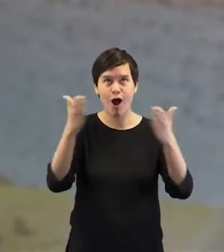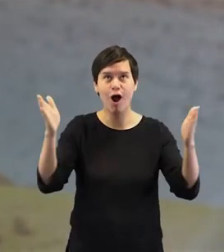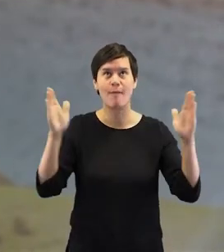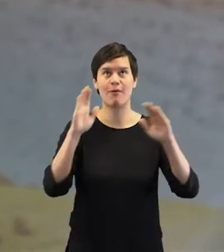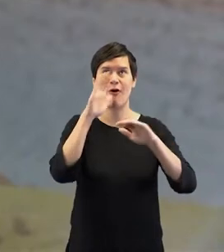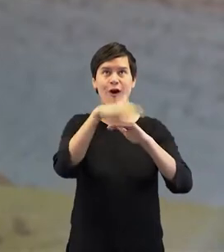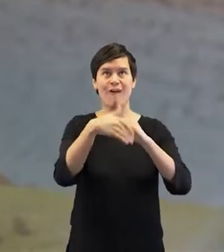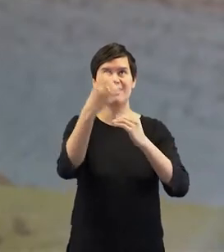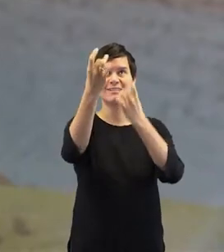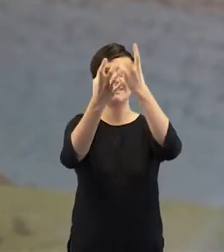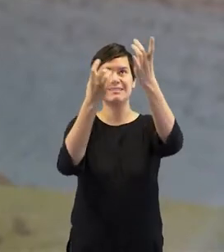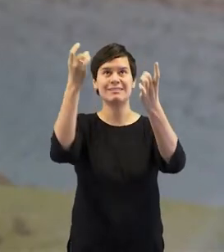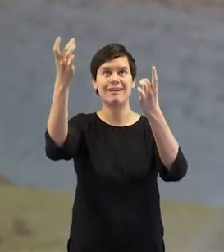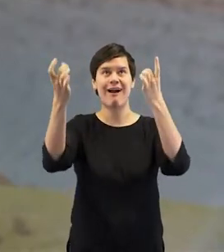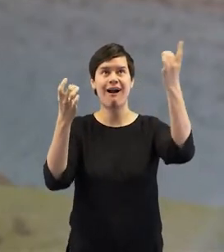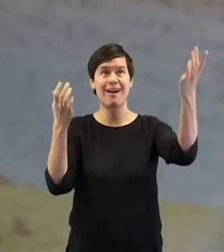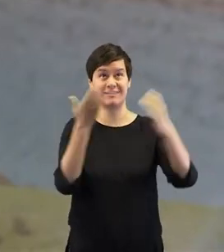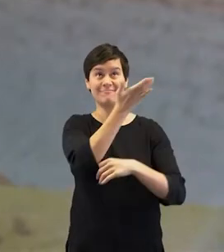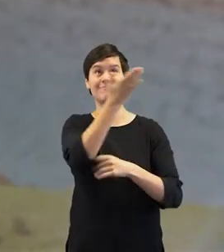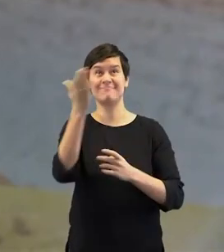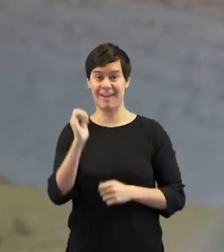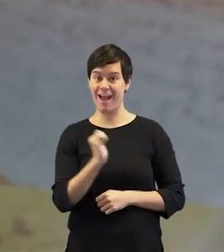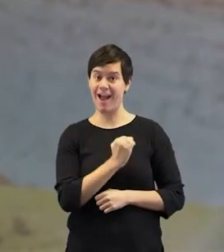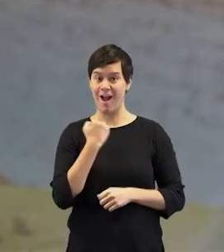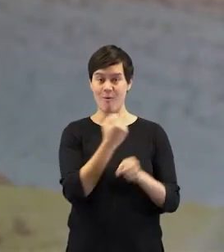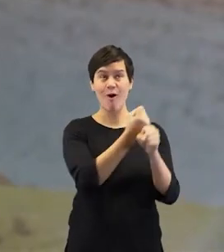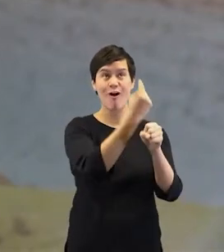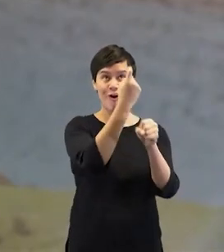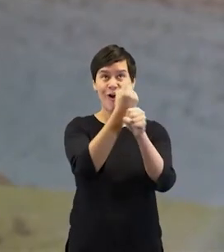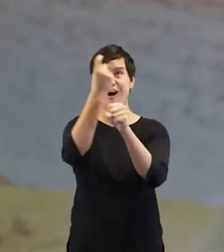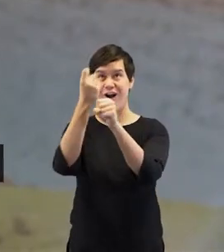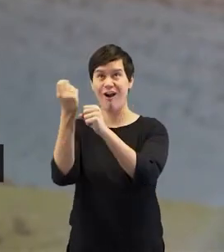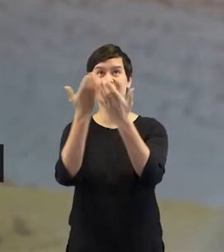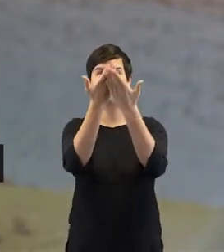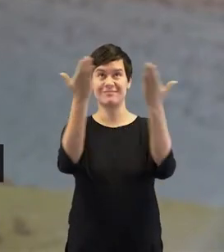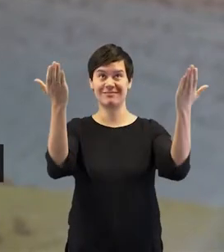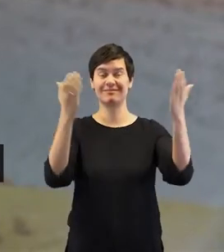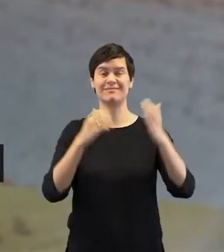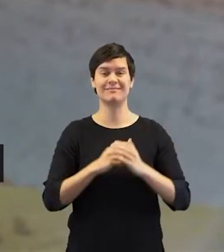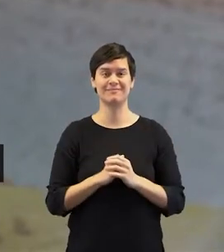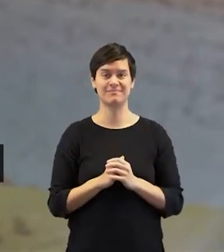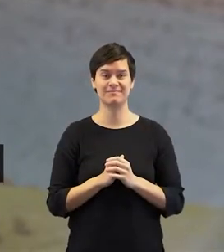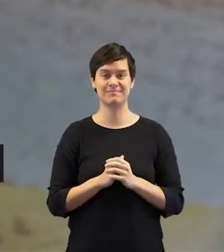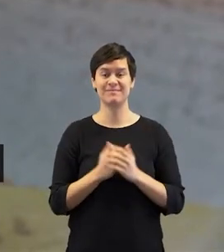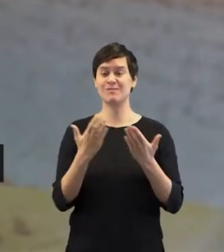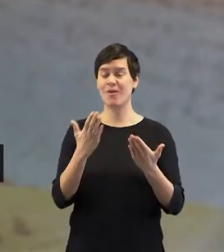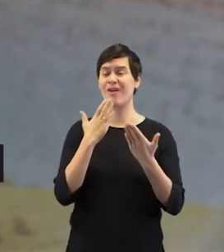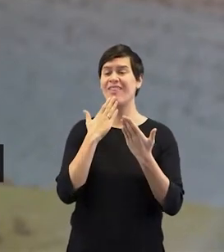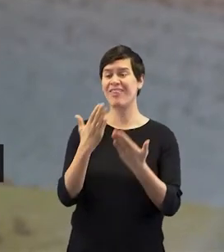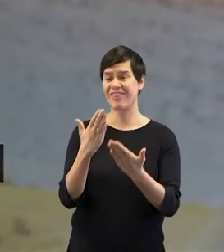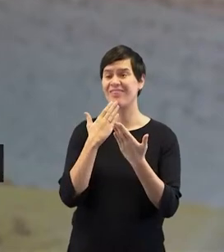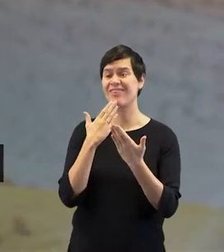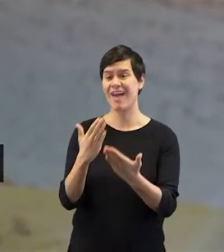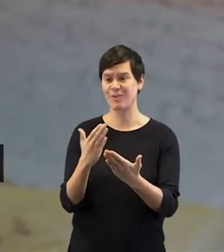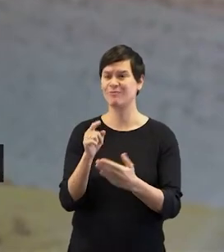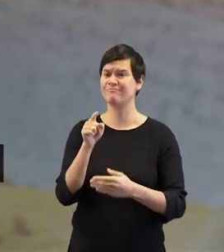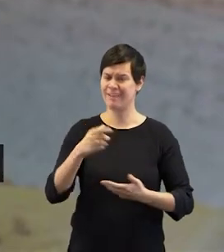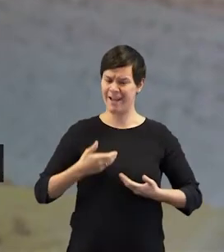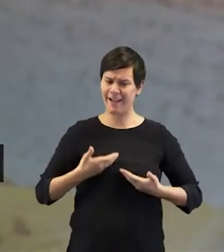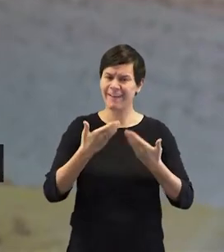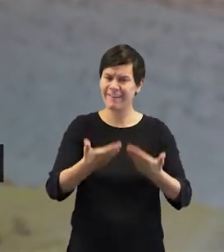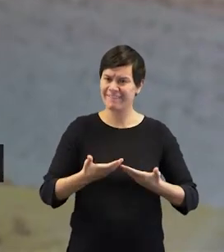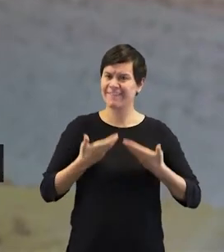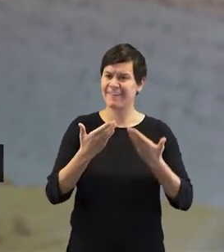kua kahana ia ki te huaki I ngā tatau, o te hinengaro, o te wairua, ki te ao o ngā tipua, ki te ao o ngā